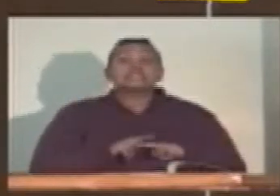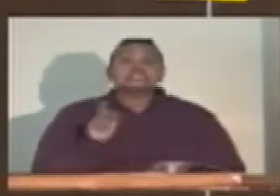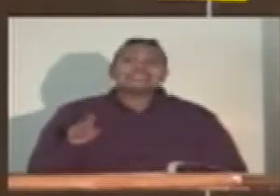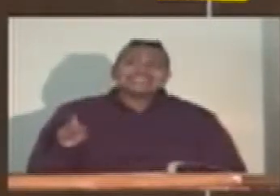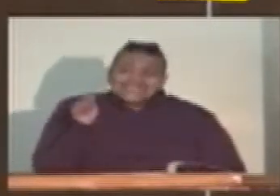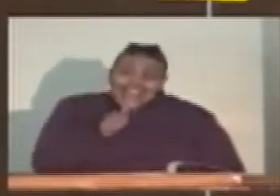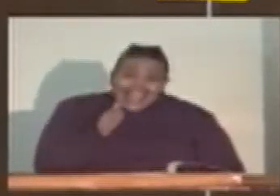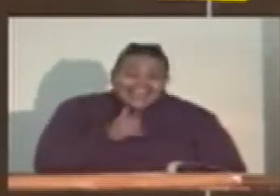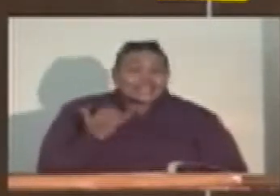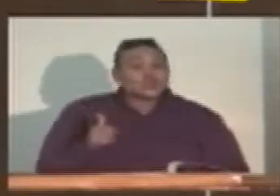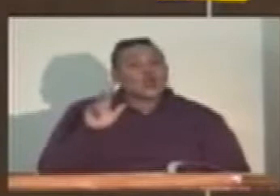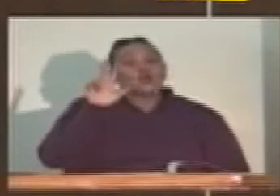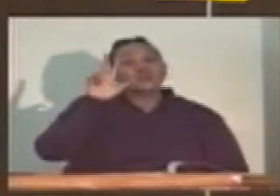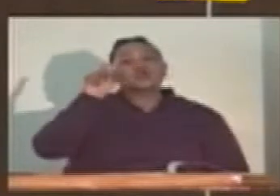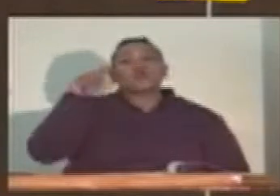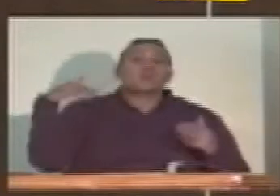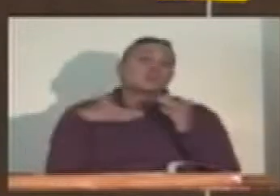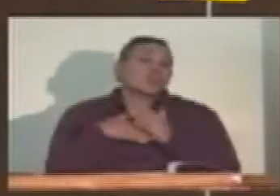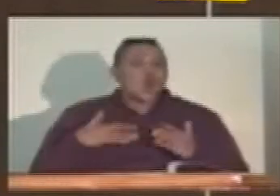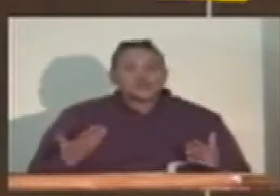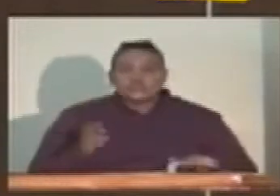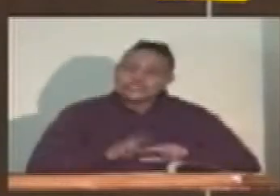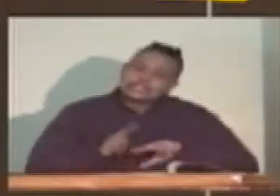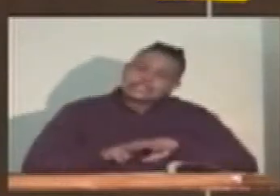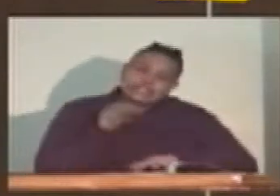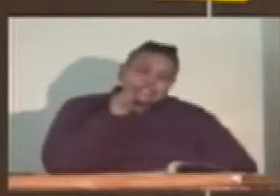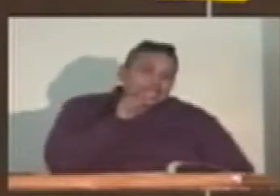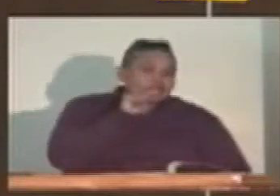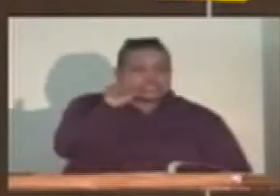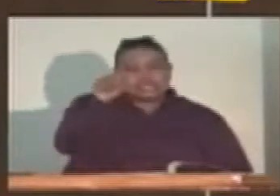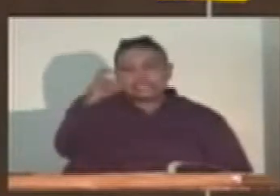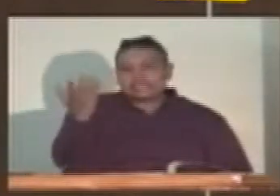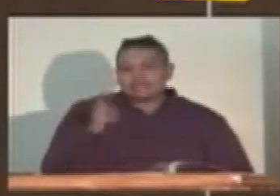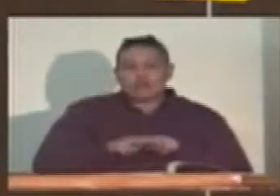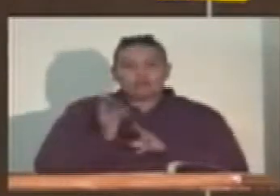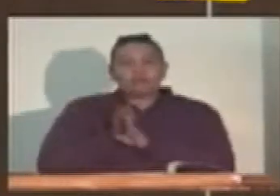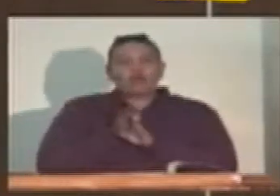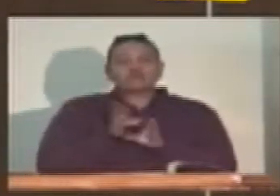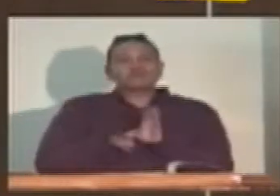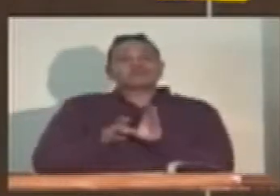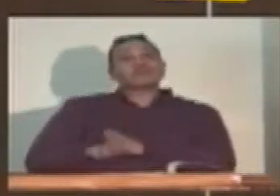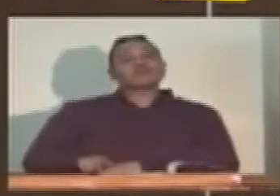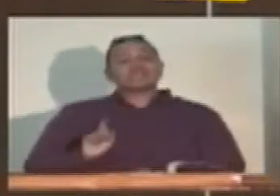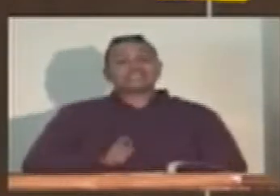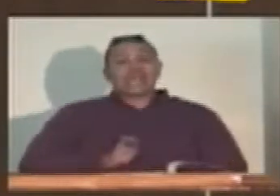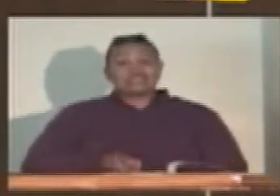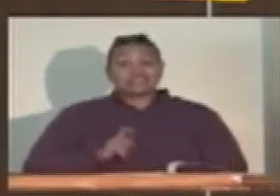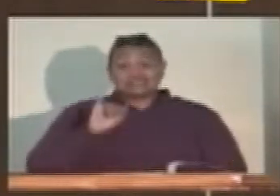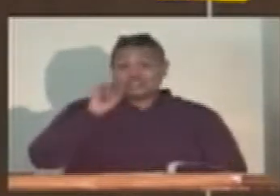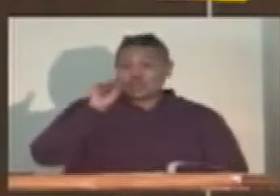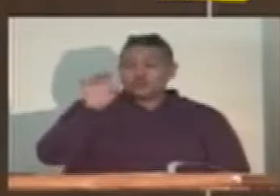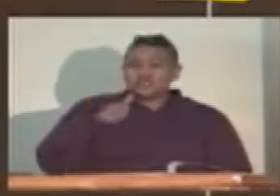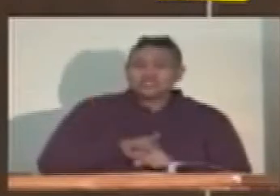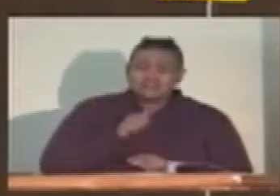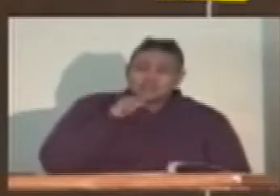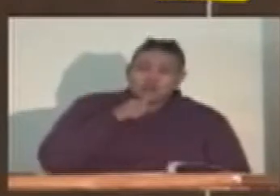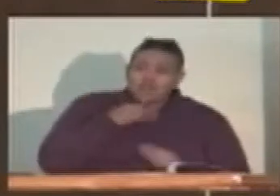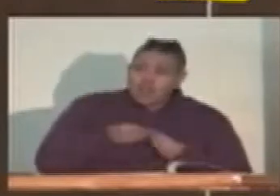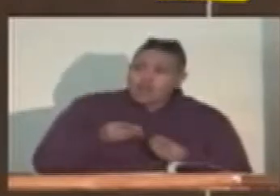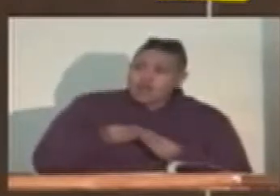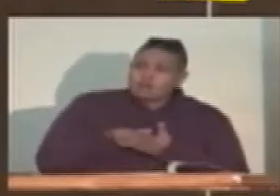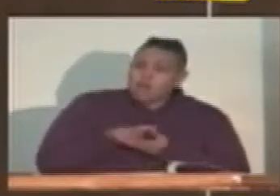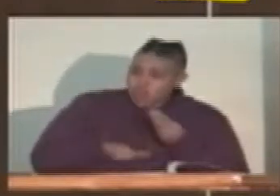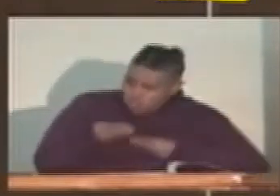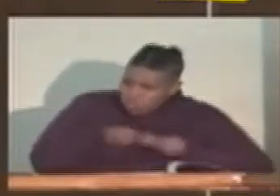demand is now 31,000 seats per day. The JUTC has been suffering losses over the